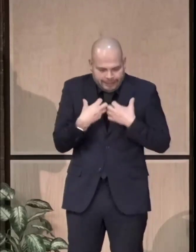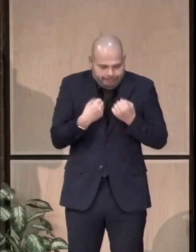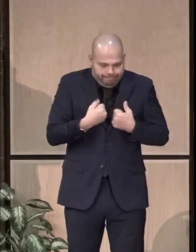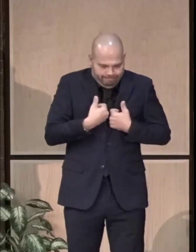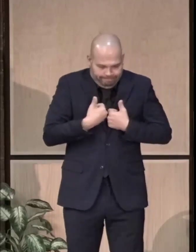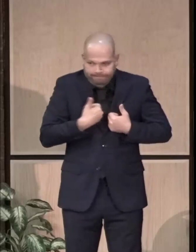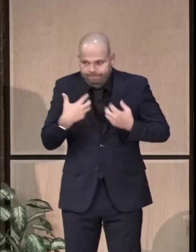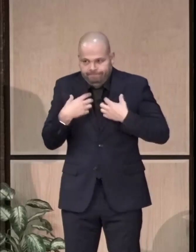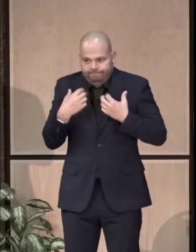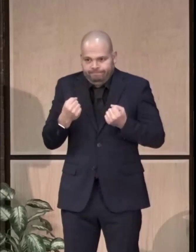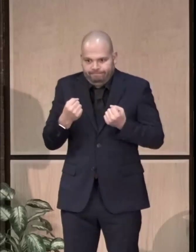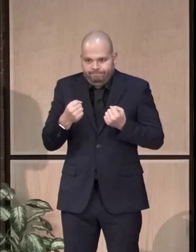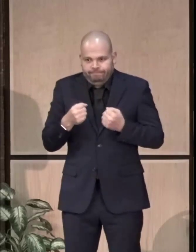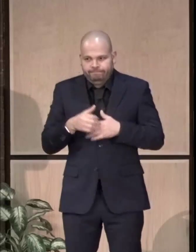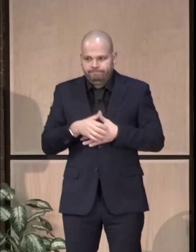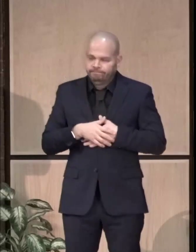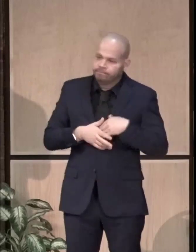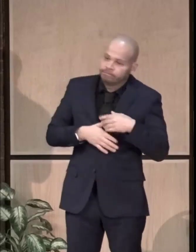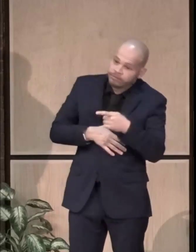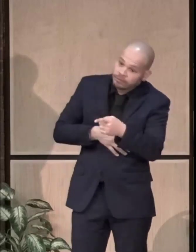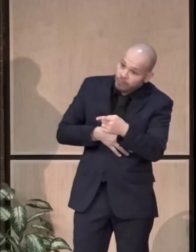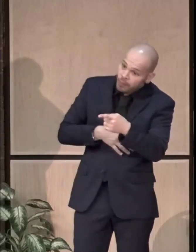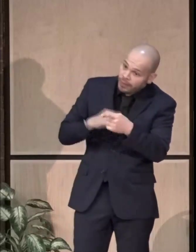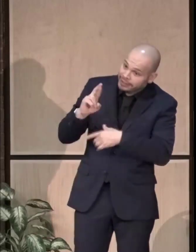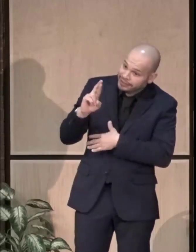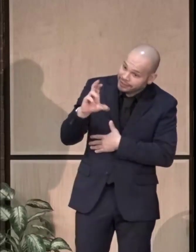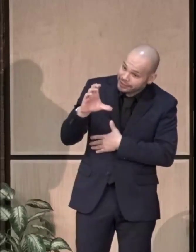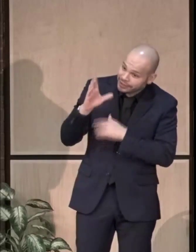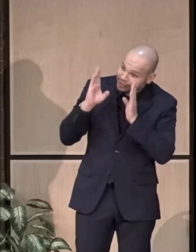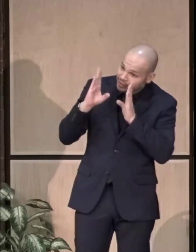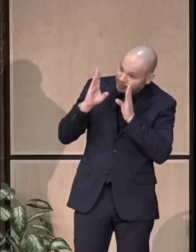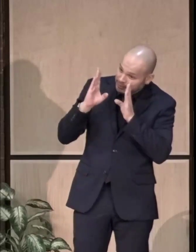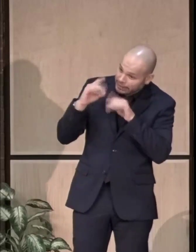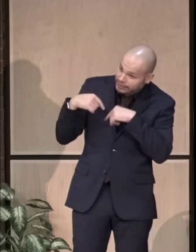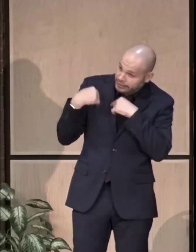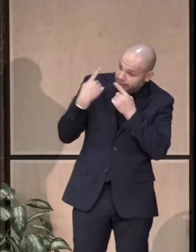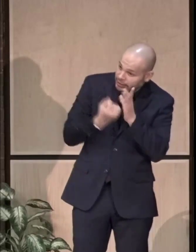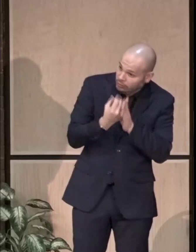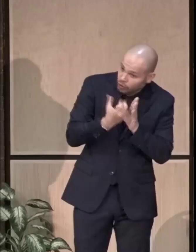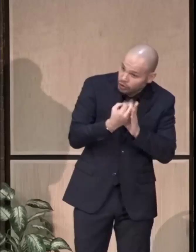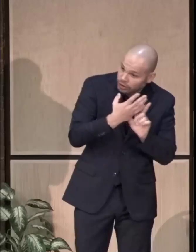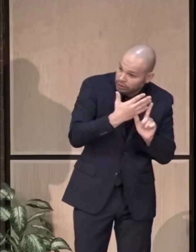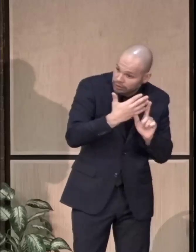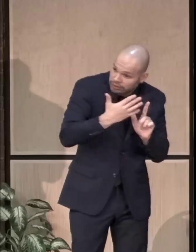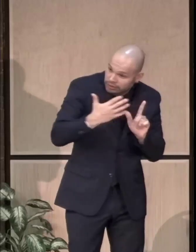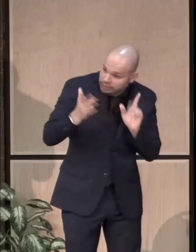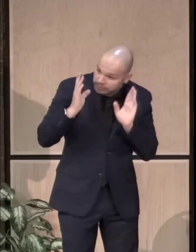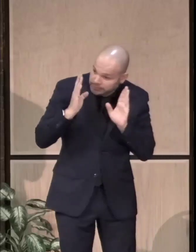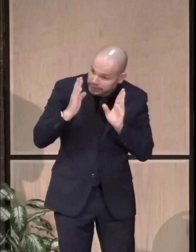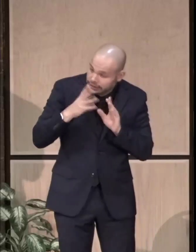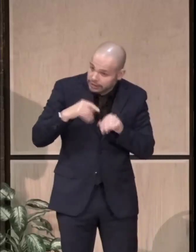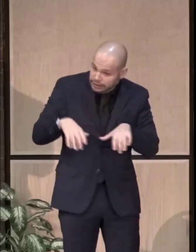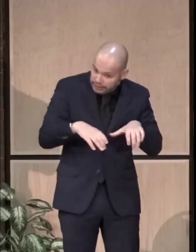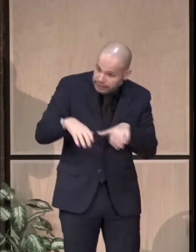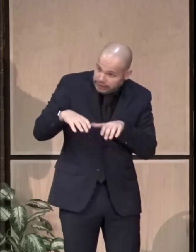health. He'd been on your radar since the spring for his misconduct, right?